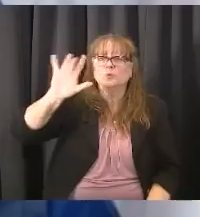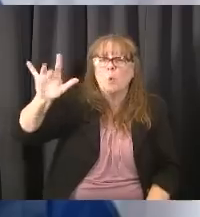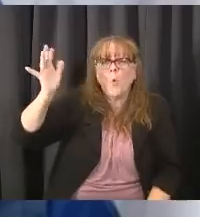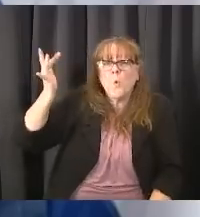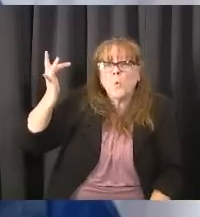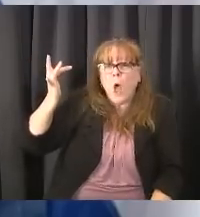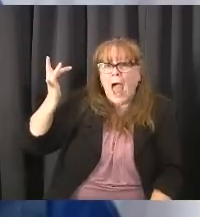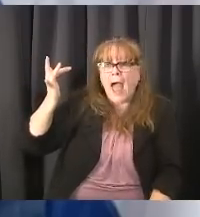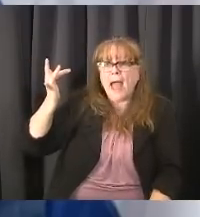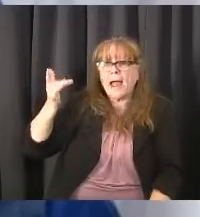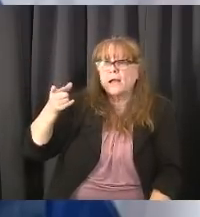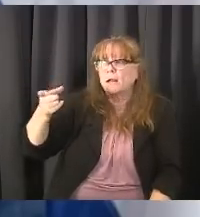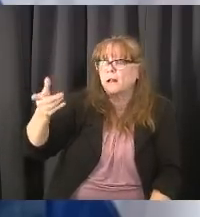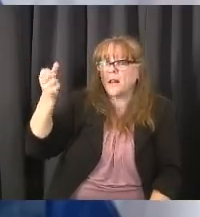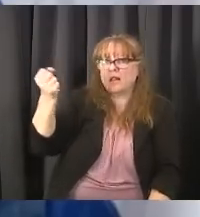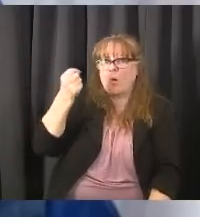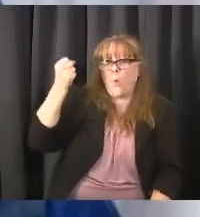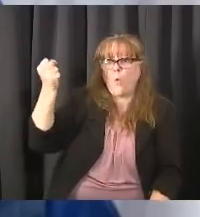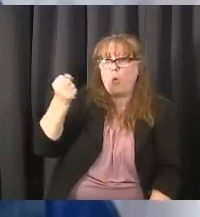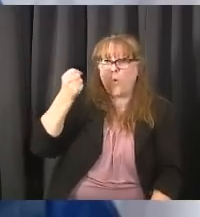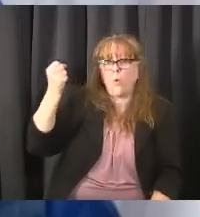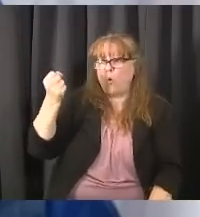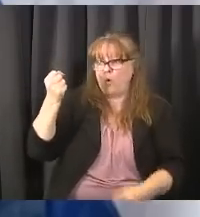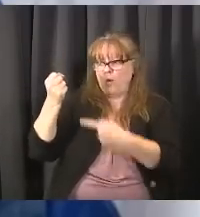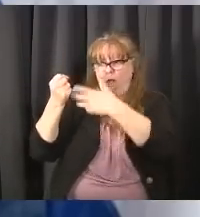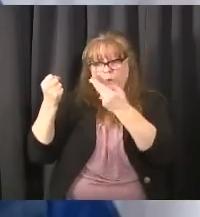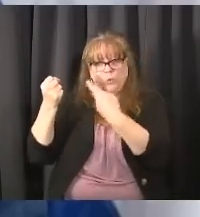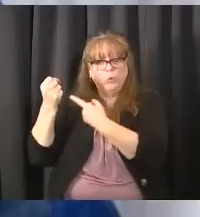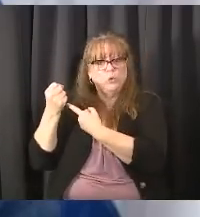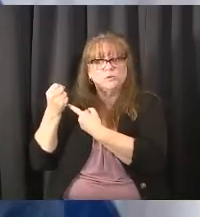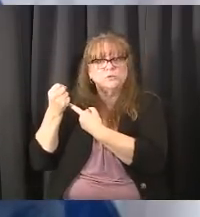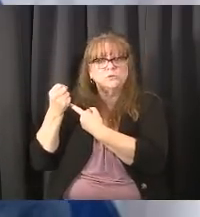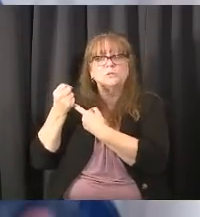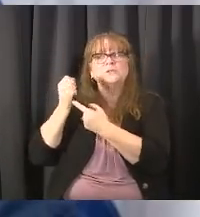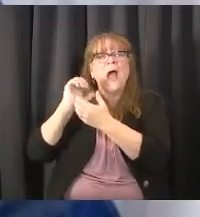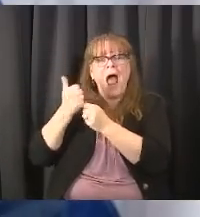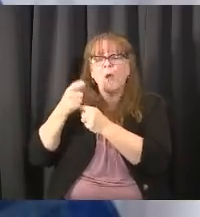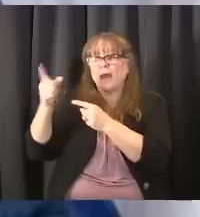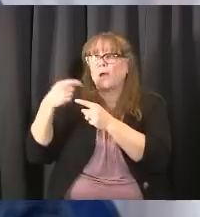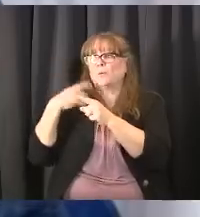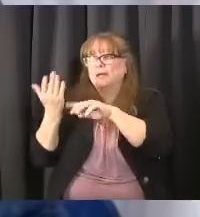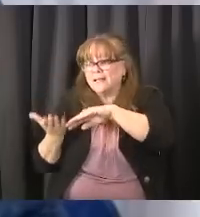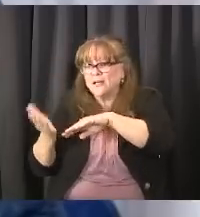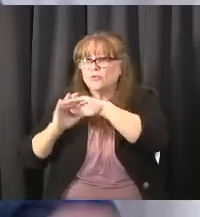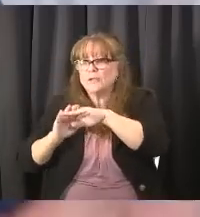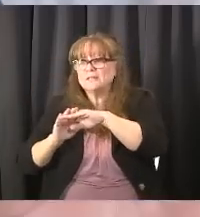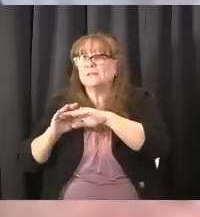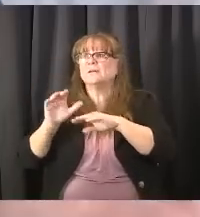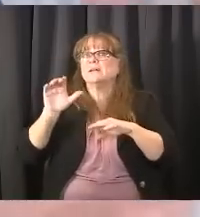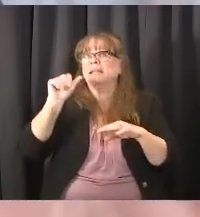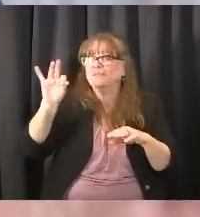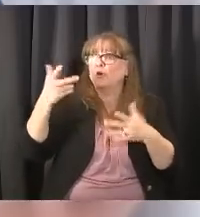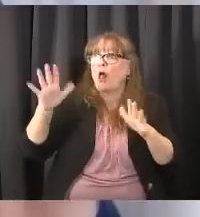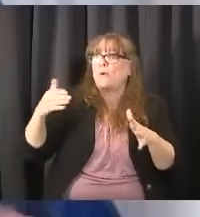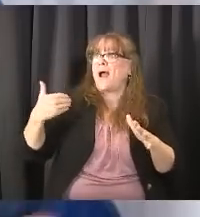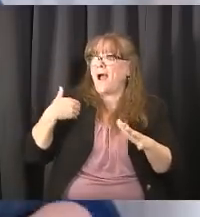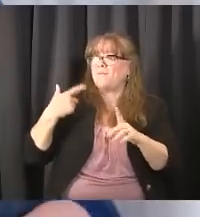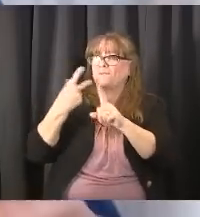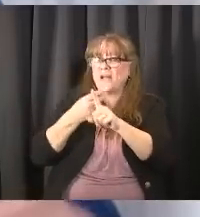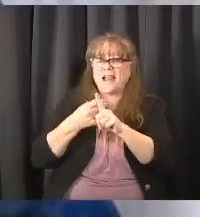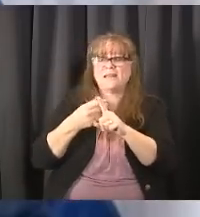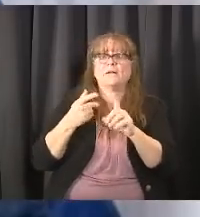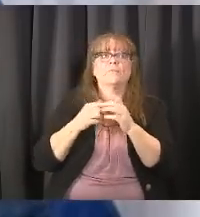point, and how you can ramp up if there's already vaccine not being used. So we're happy to get you specifics on that. I don't think that the data